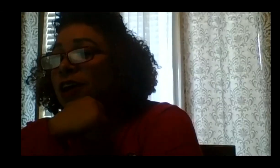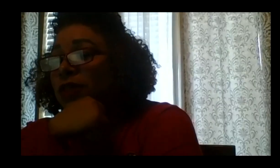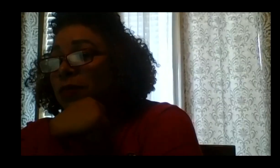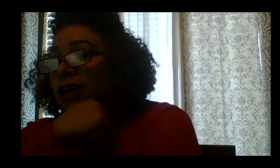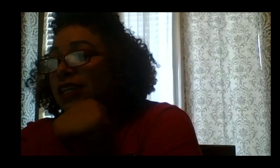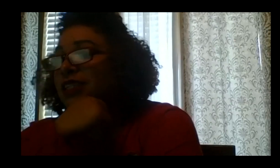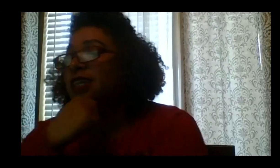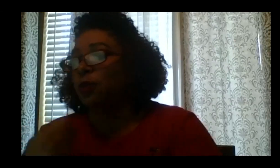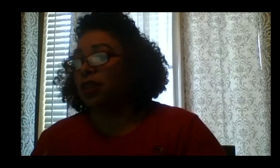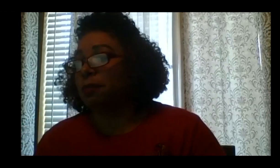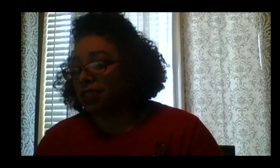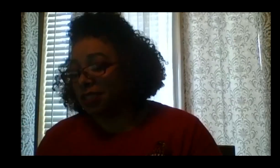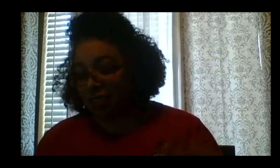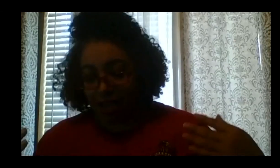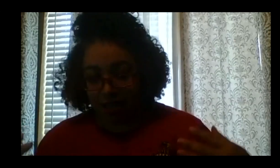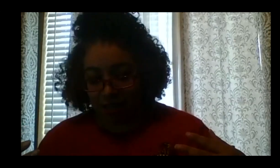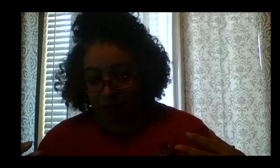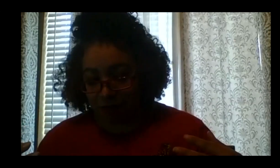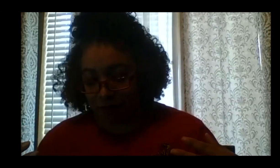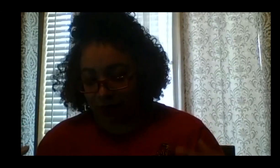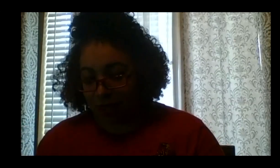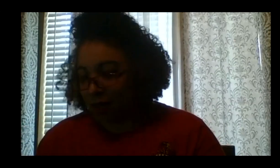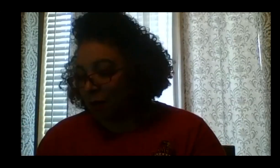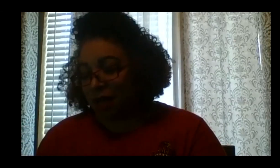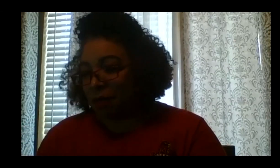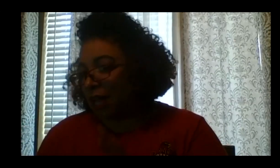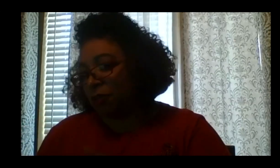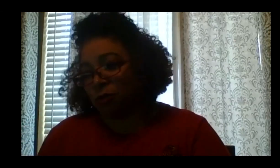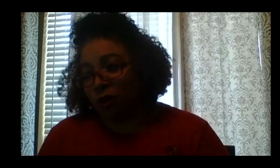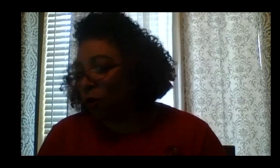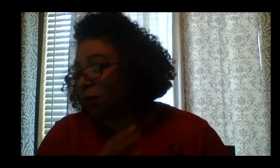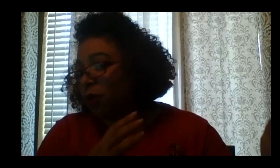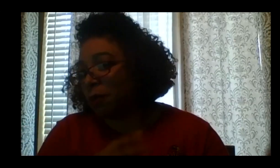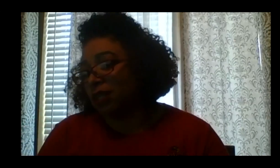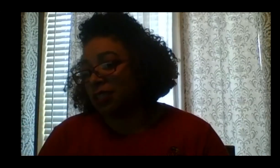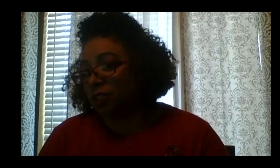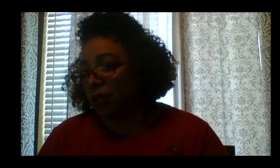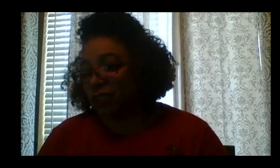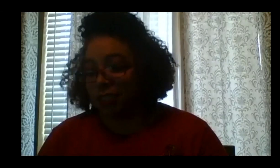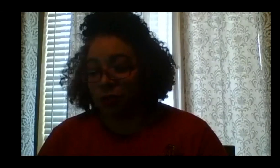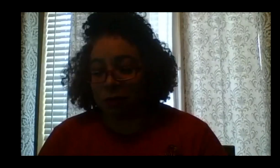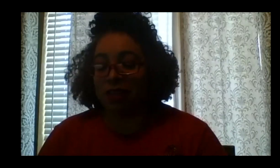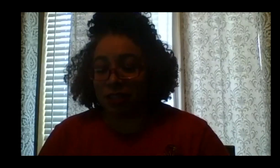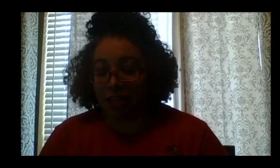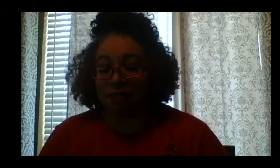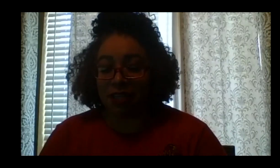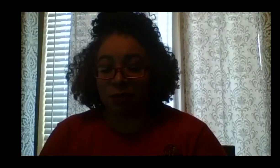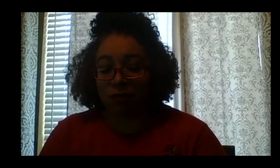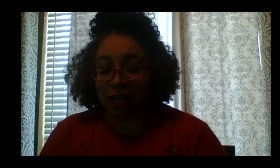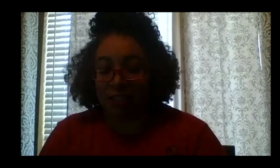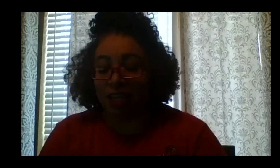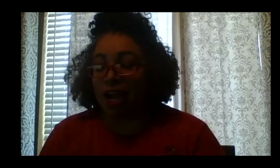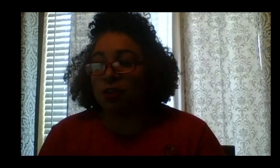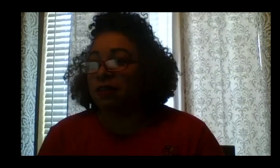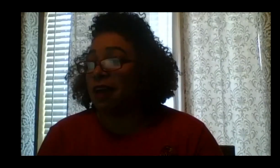students along with the process with admissions and become like through the whole enrollment process. I try to assist students, but there's a lot of things that